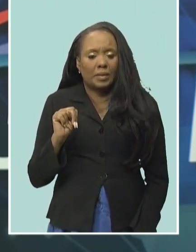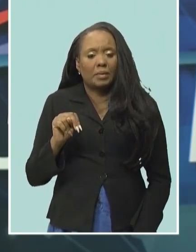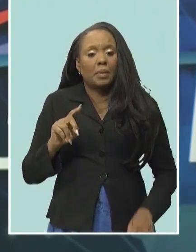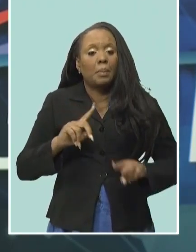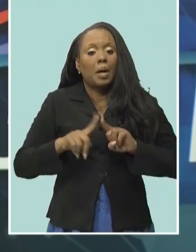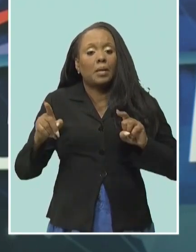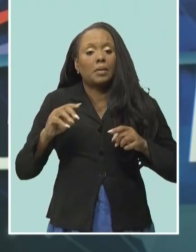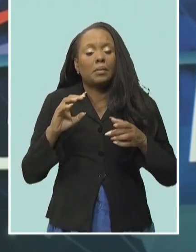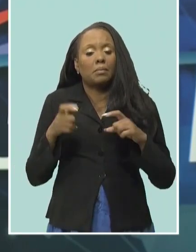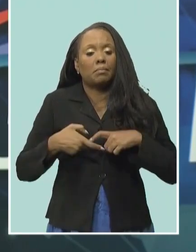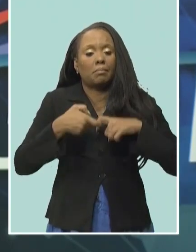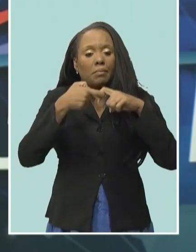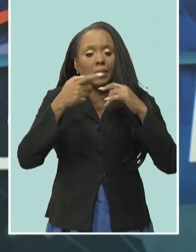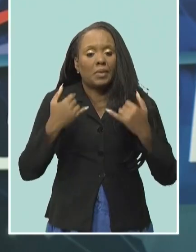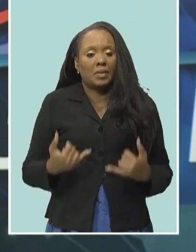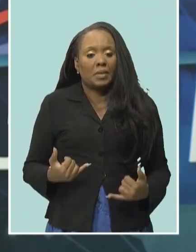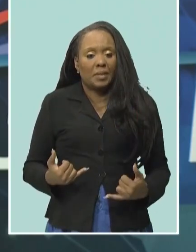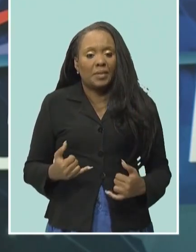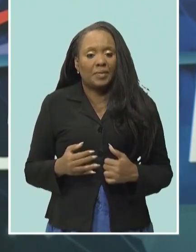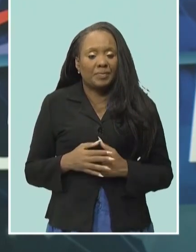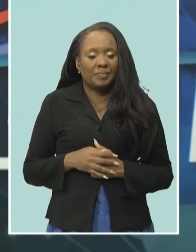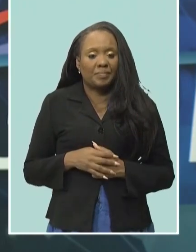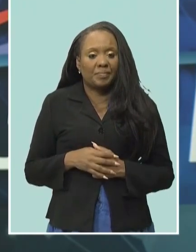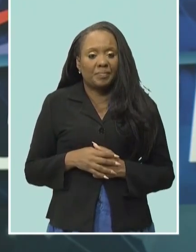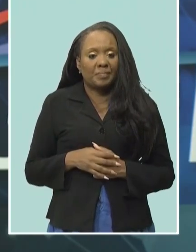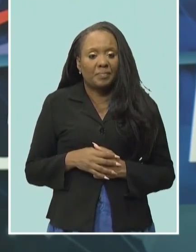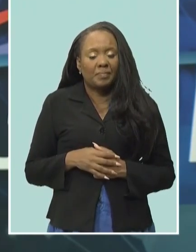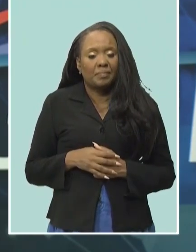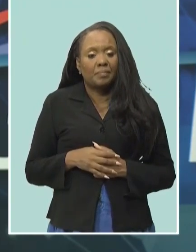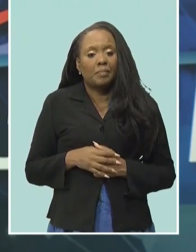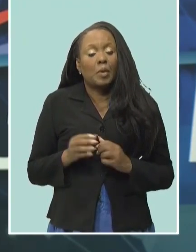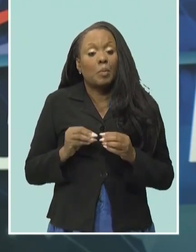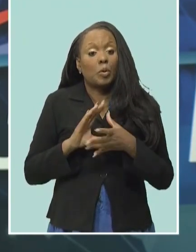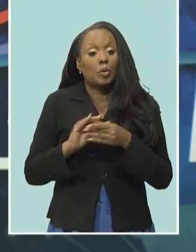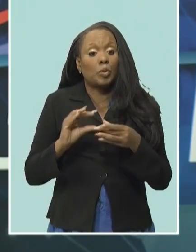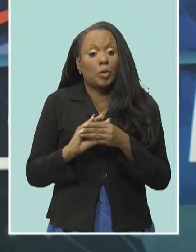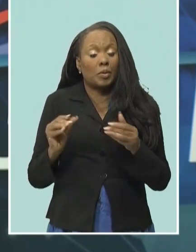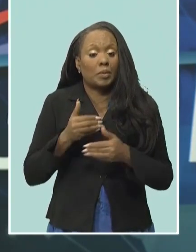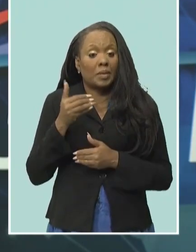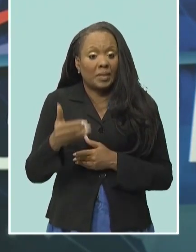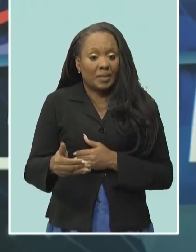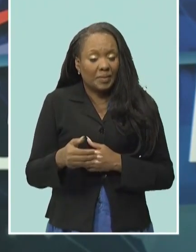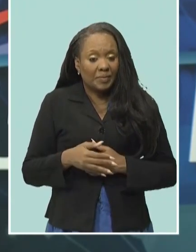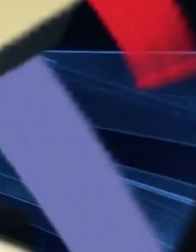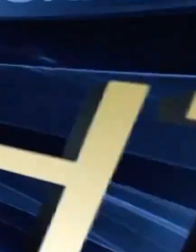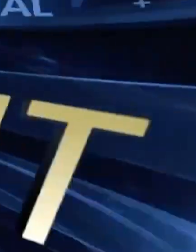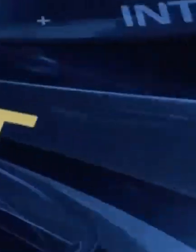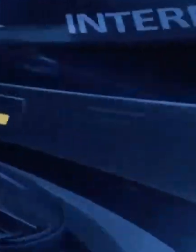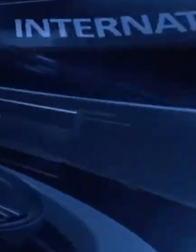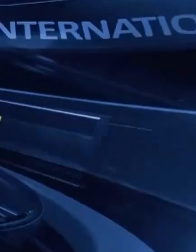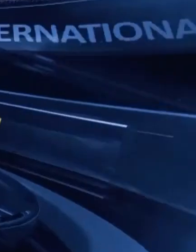teenager who lost both her parents in tragic circumstances. That story and more when we return.